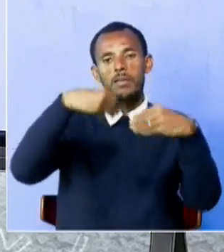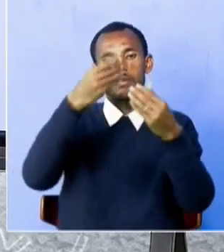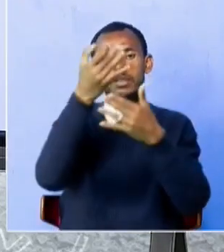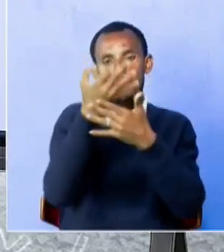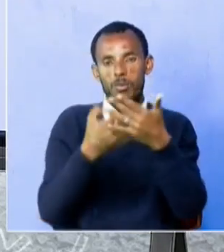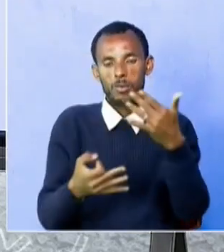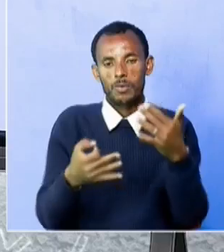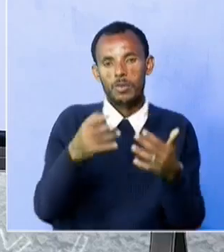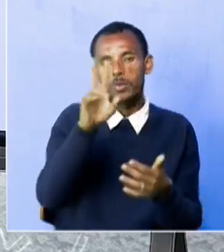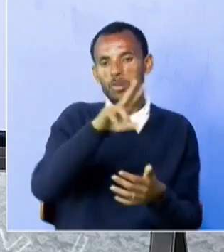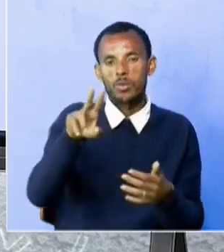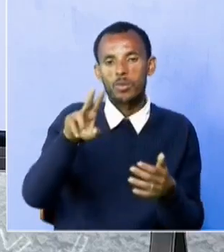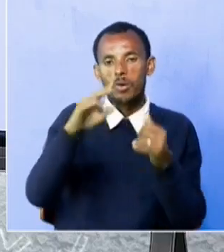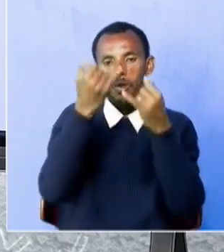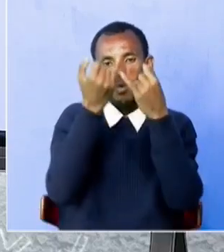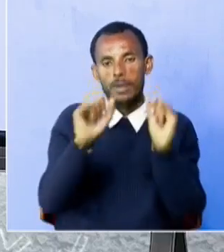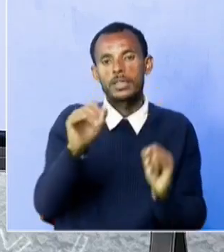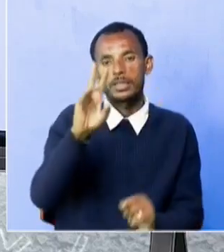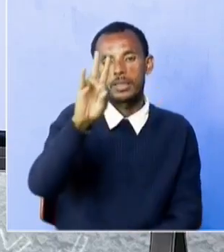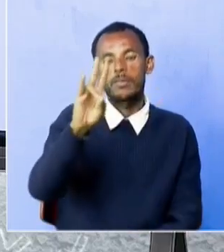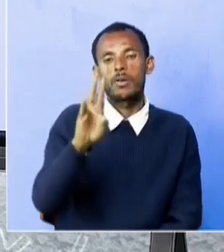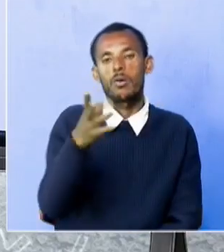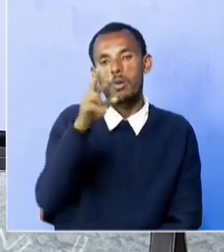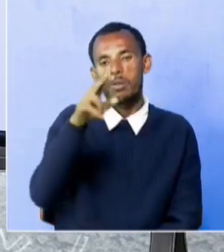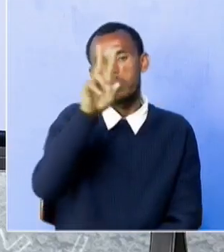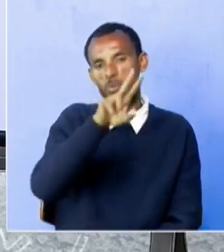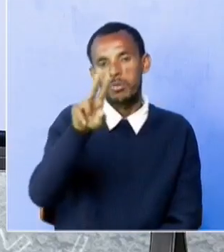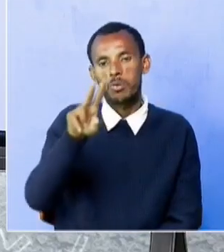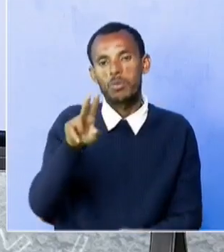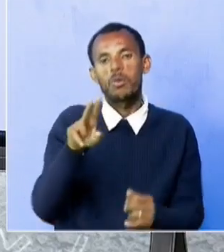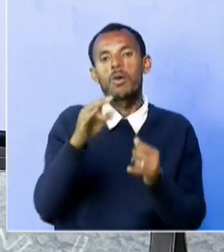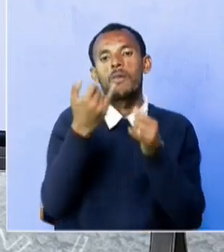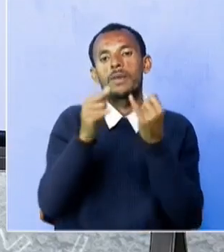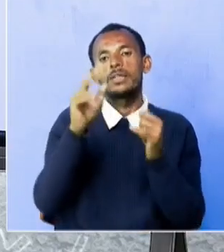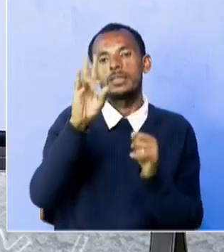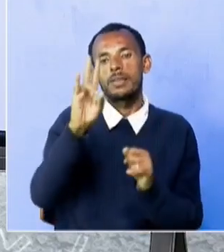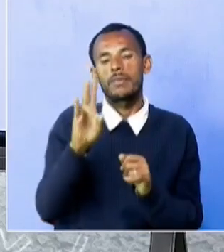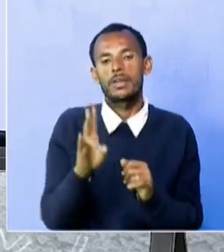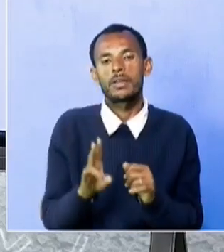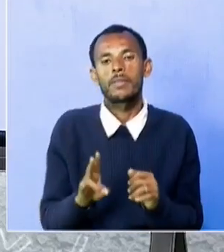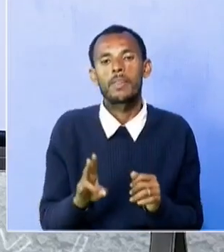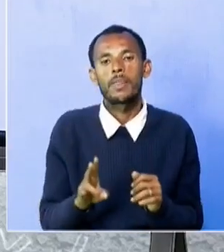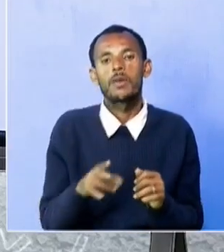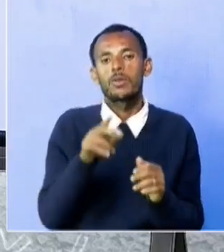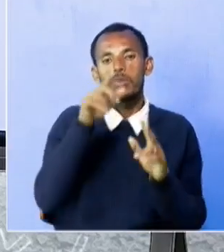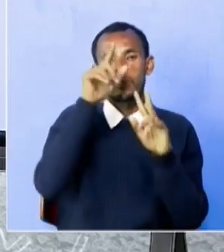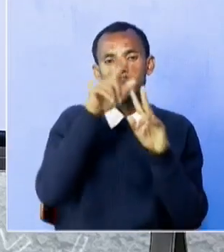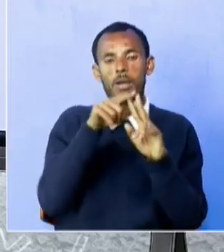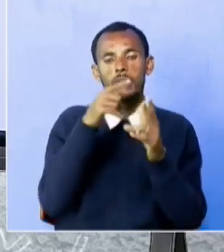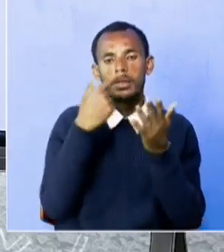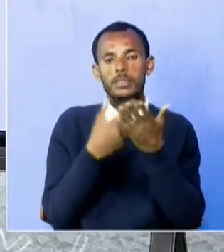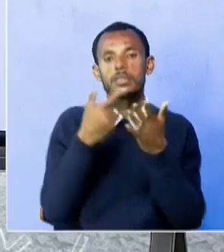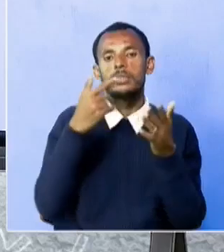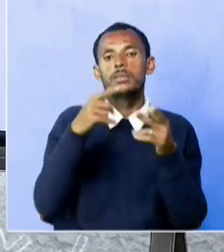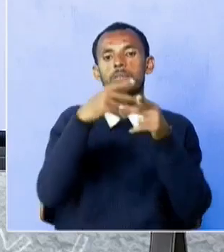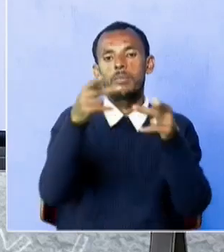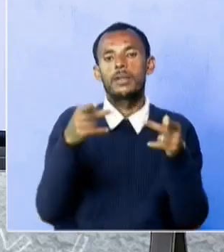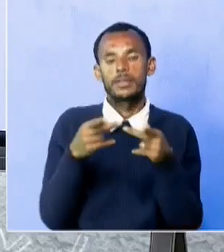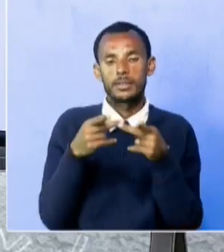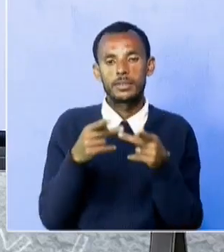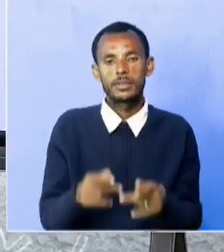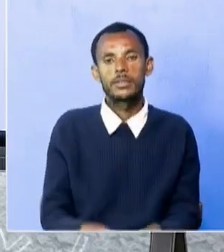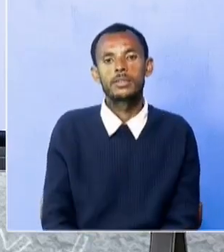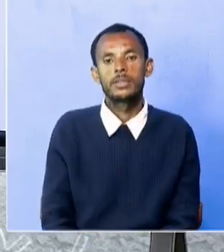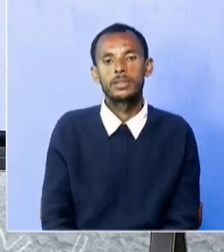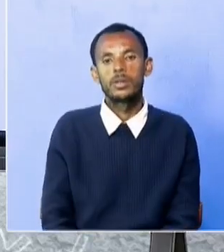of 22/7. Unless 22/7 is given, you need to put pi in its place. Okay,